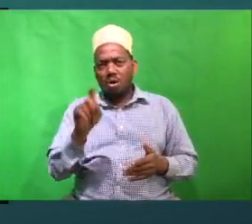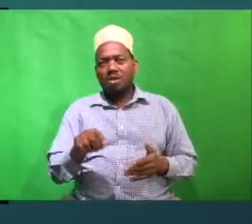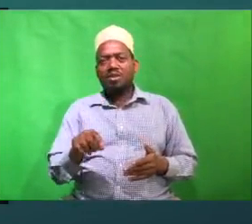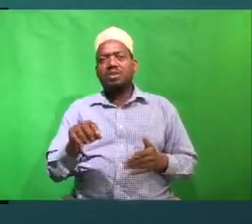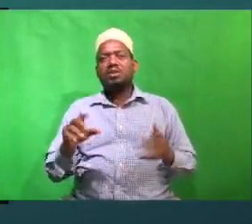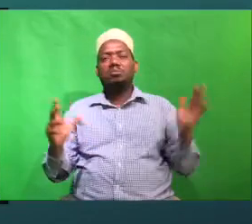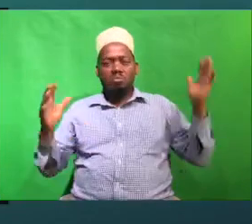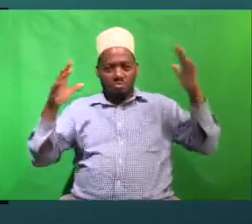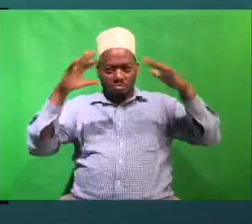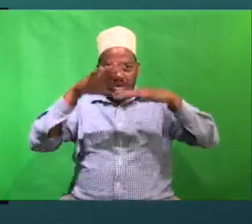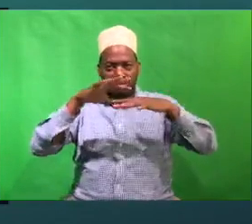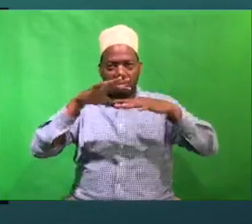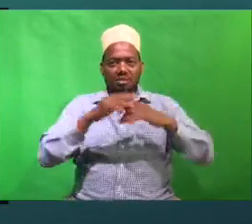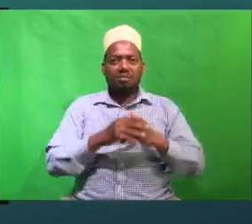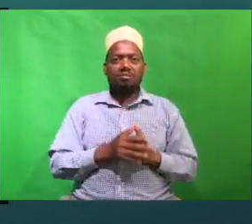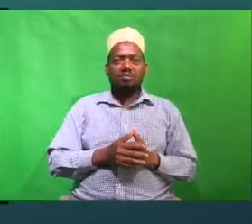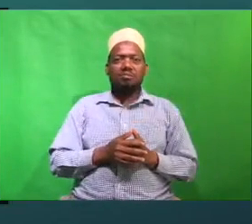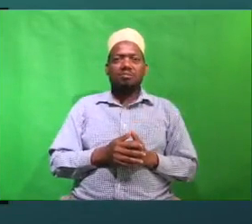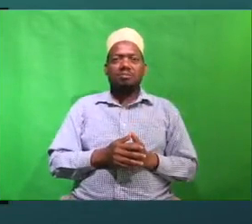and the human population?